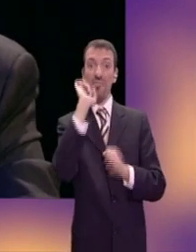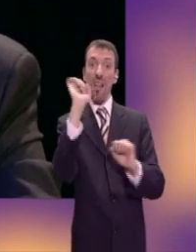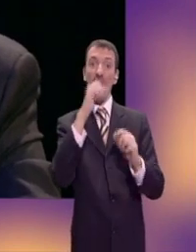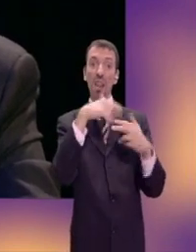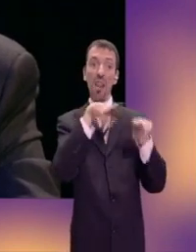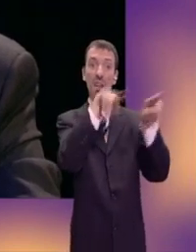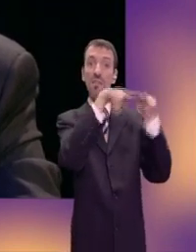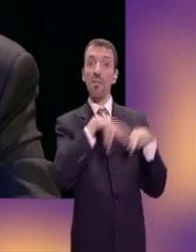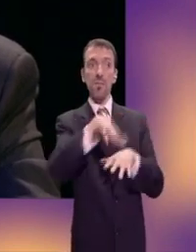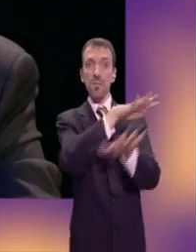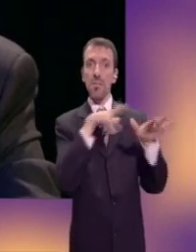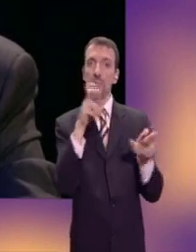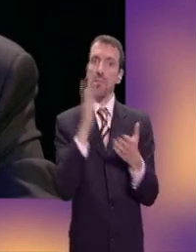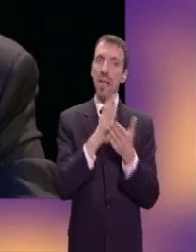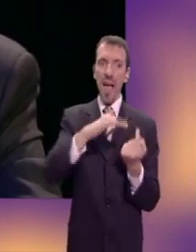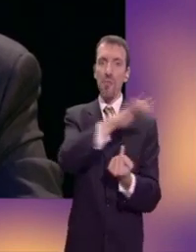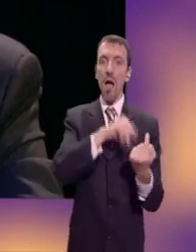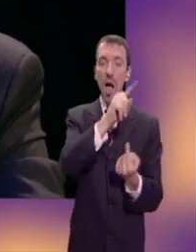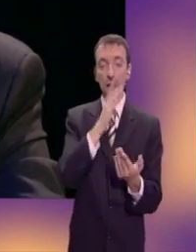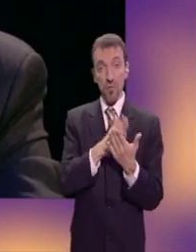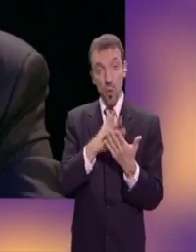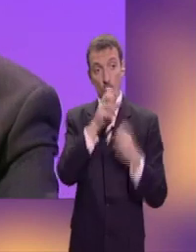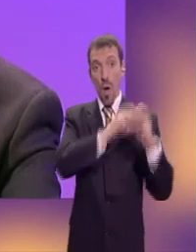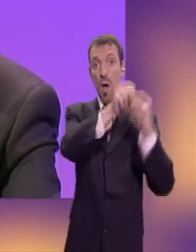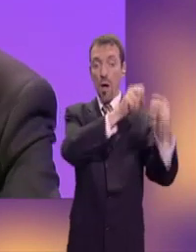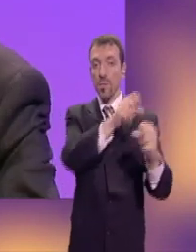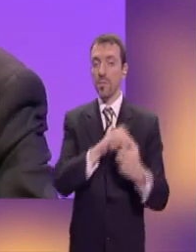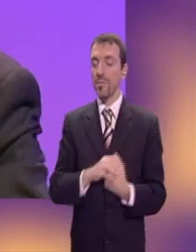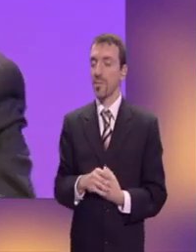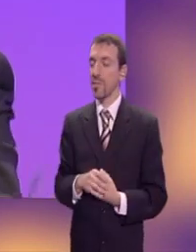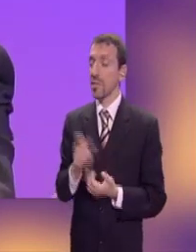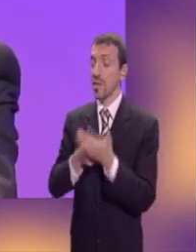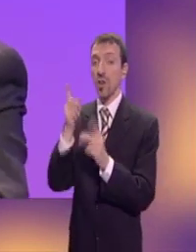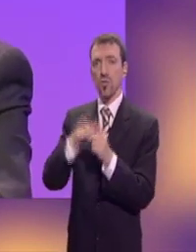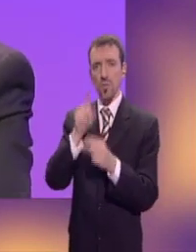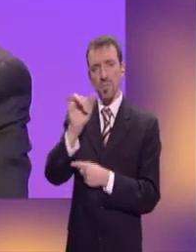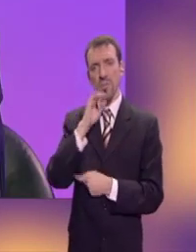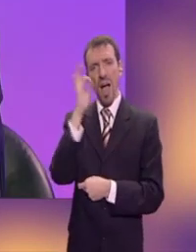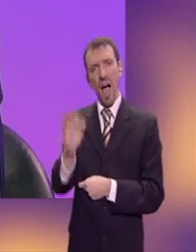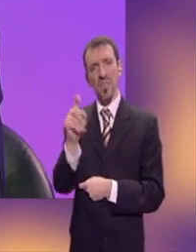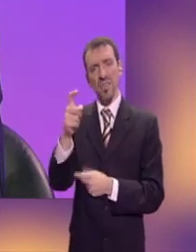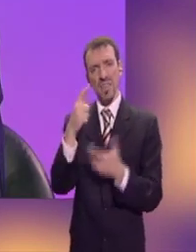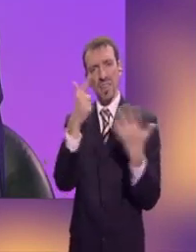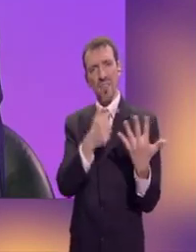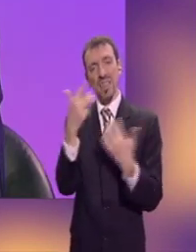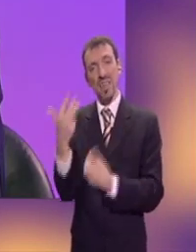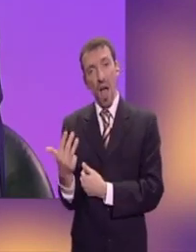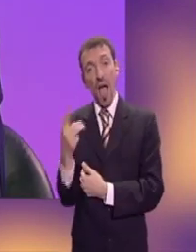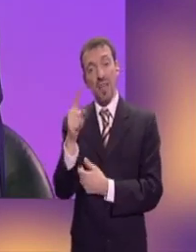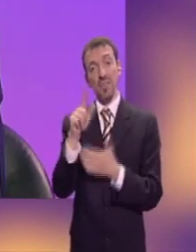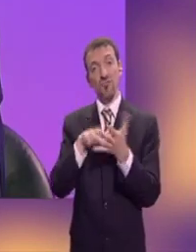change. Now, the trouble is they took too long to change. Roy, could I just ask you whether in 79, when Jim Callaghan went to the